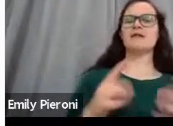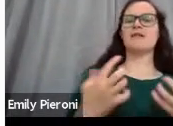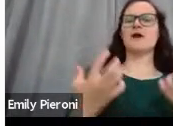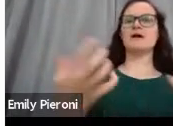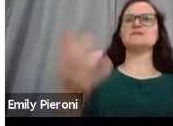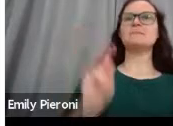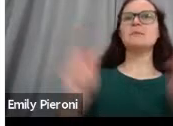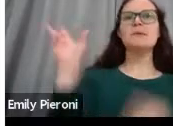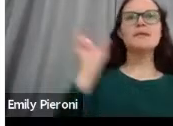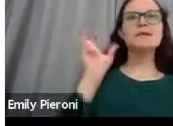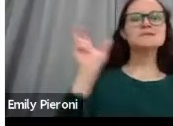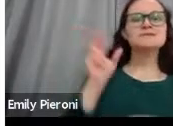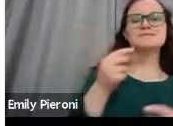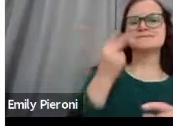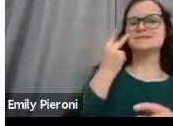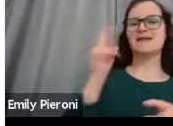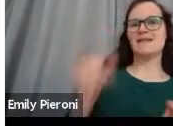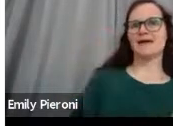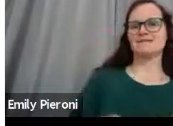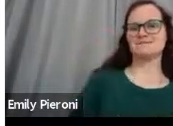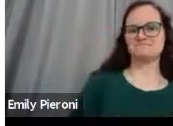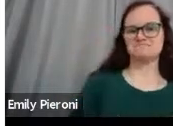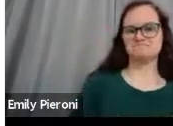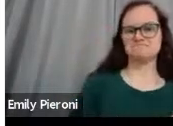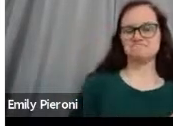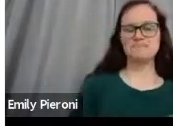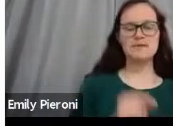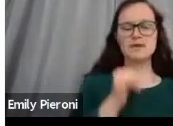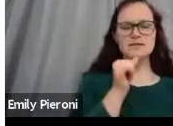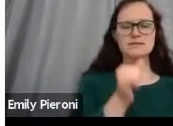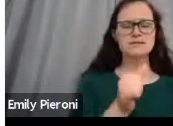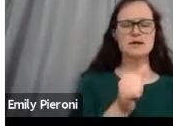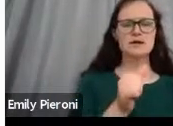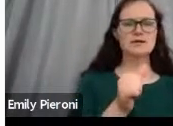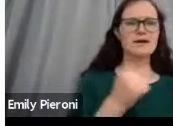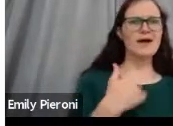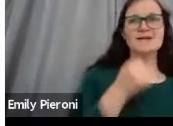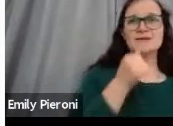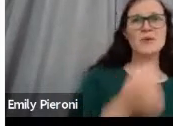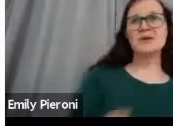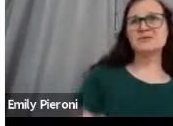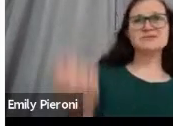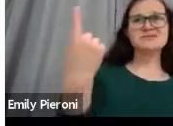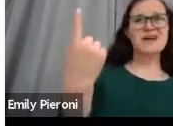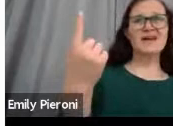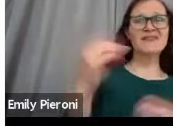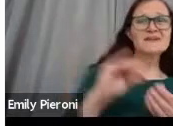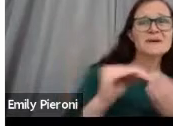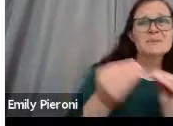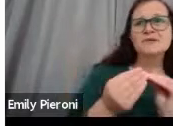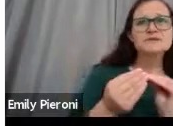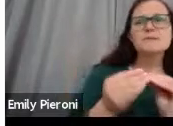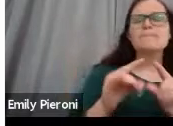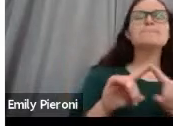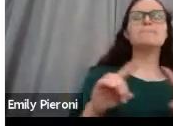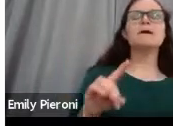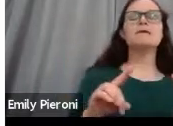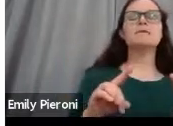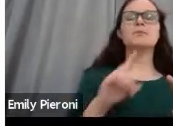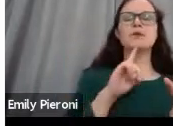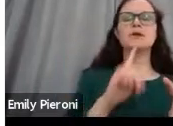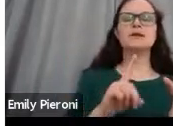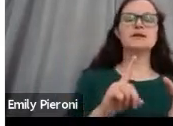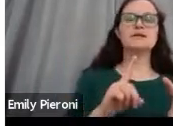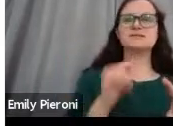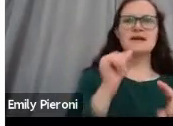often see. And it's not because they don't understand the data, it's because the data hasn't been framed in a way that makes it easy